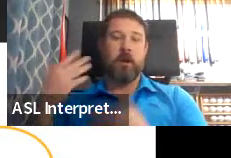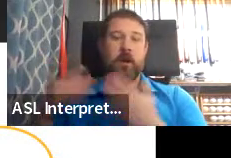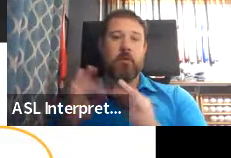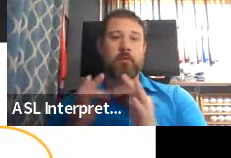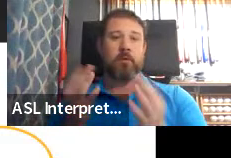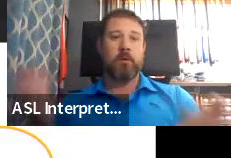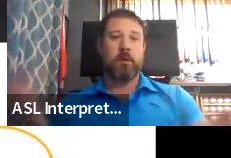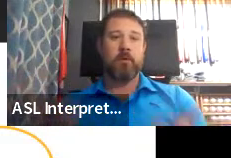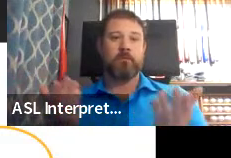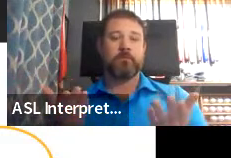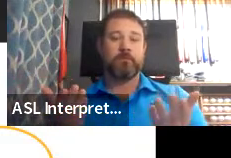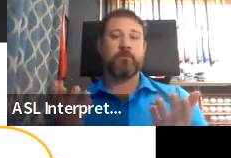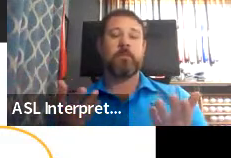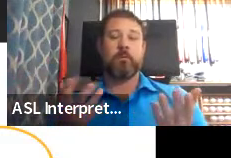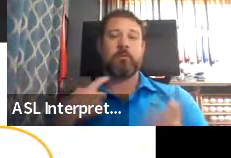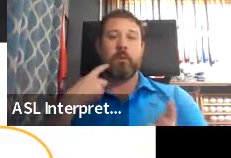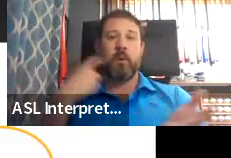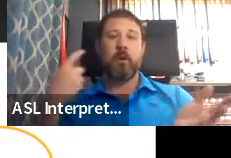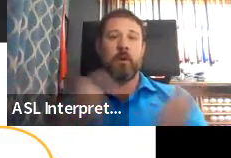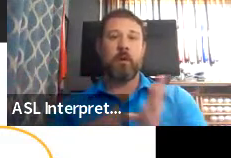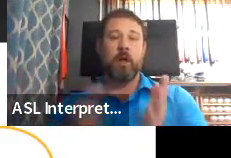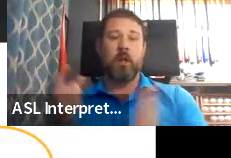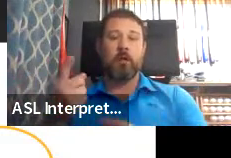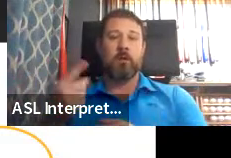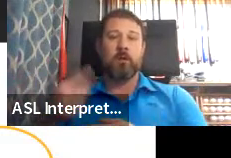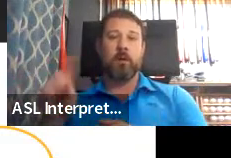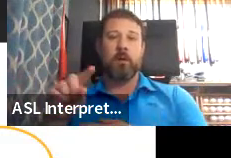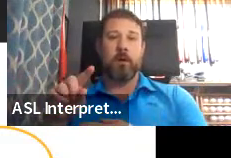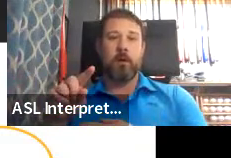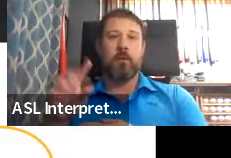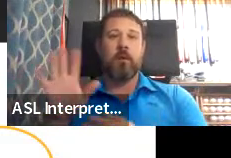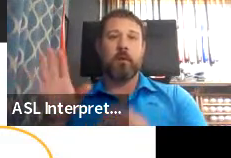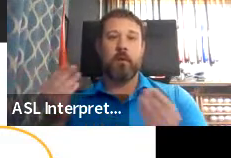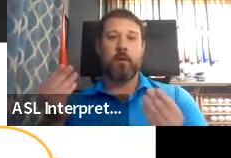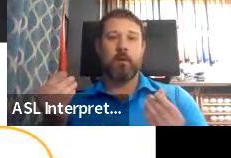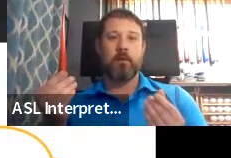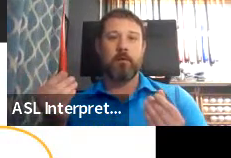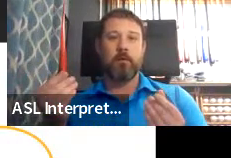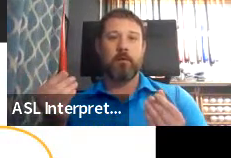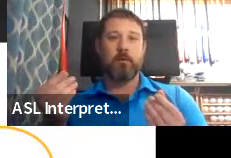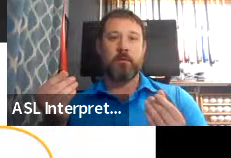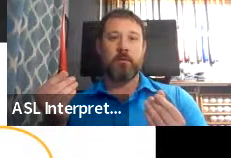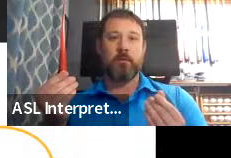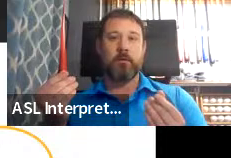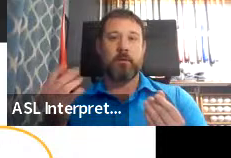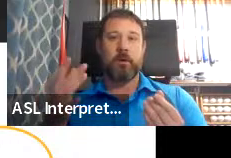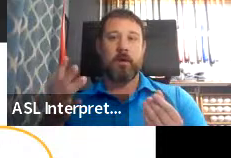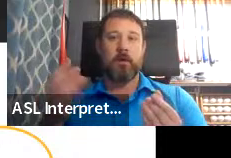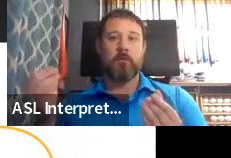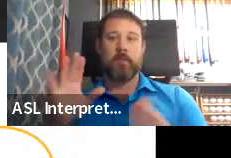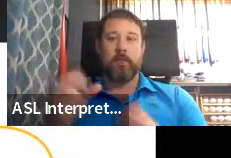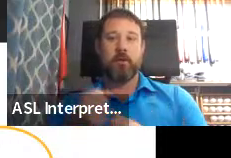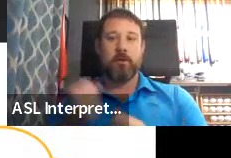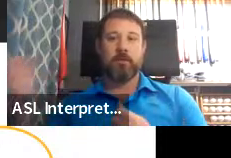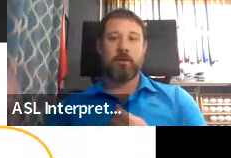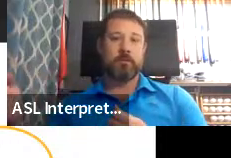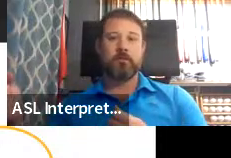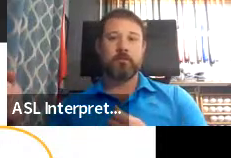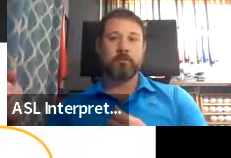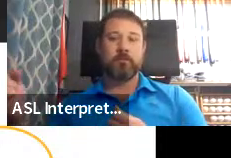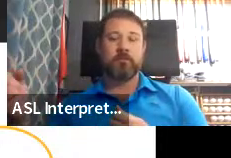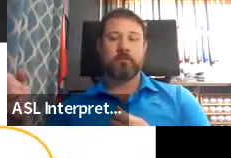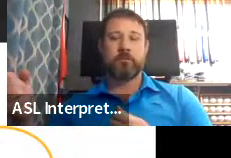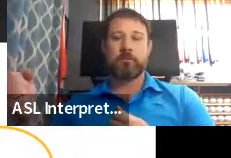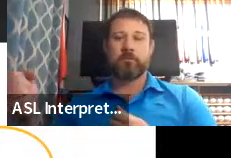here. And we just want to acknowledge them, acknowledge their land, acknowledge the displacement that they've experienced